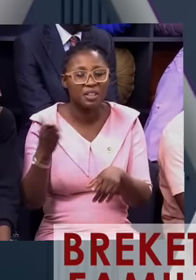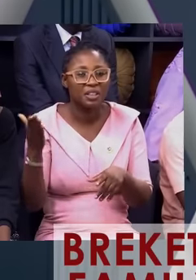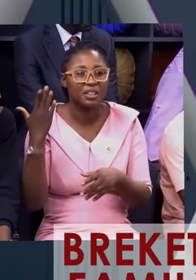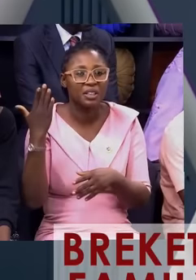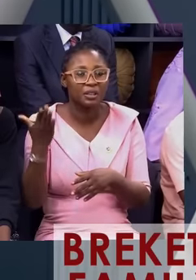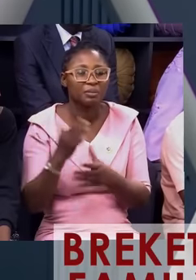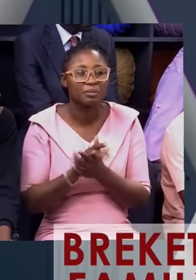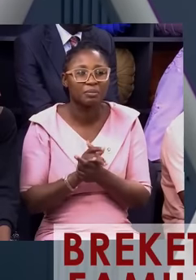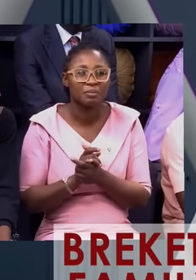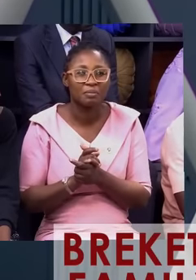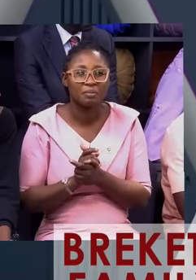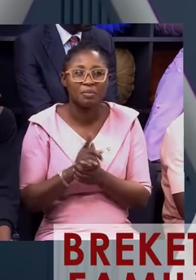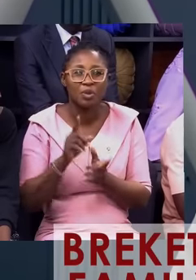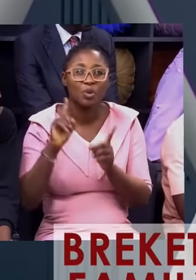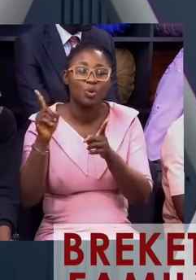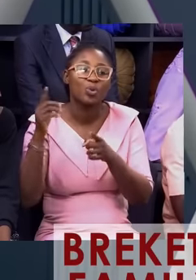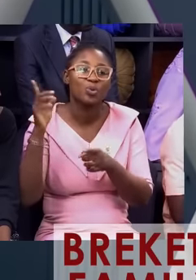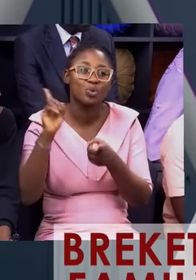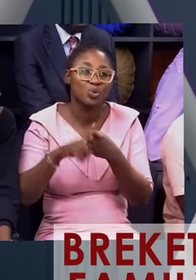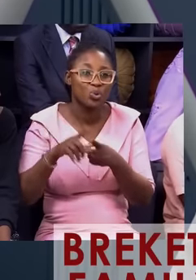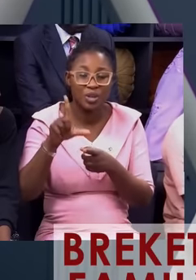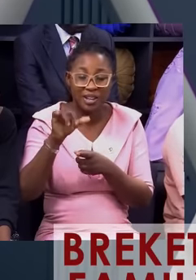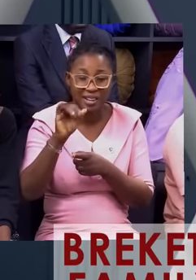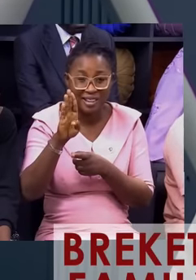to plate to Plate